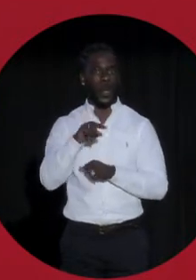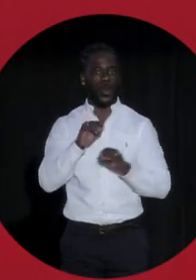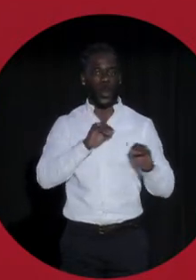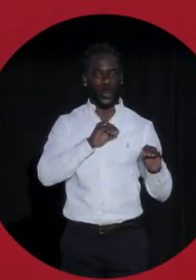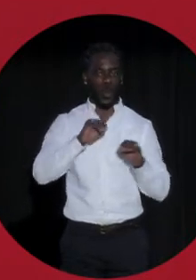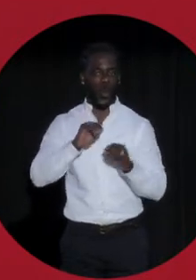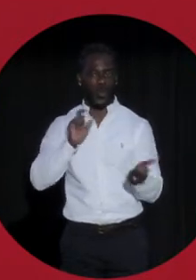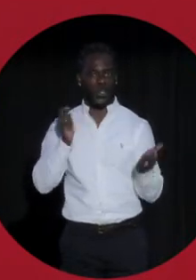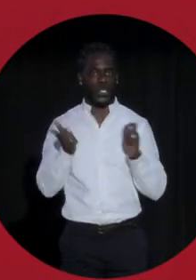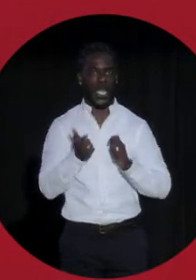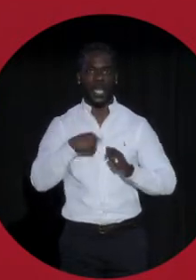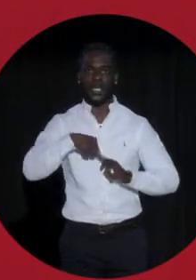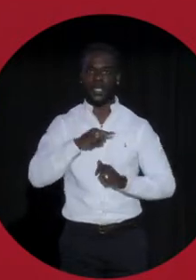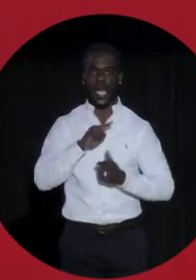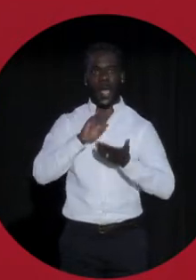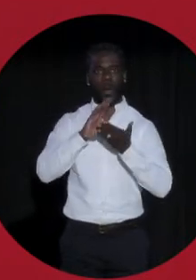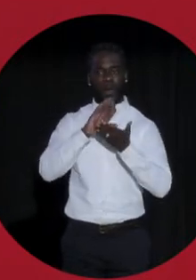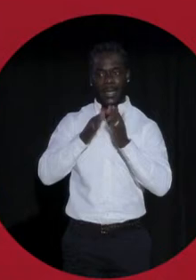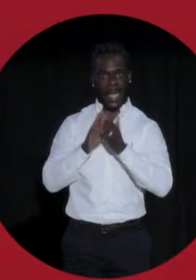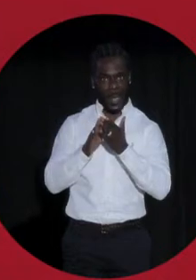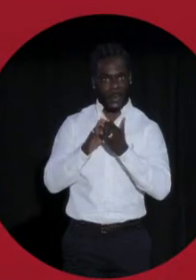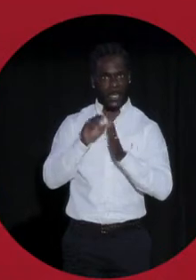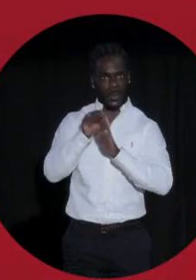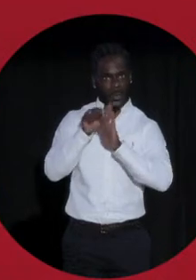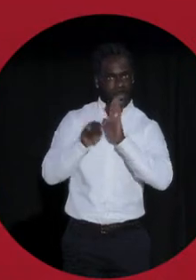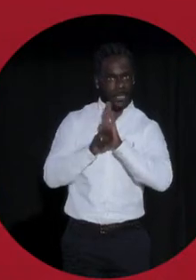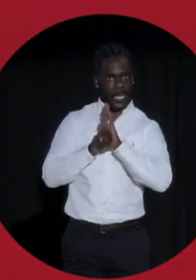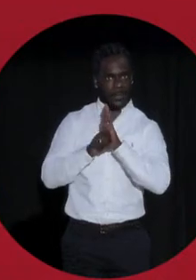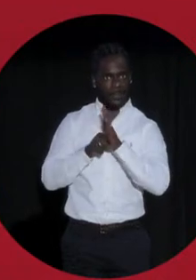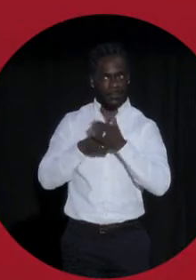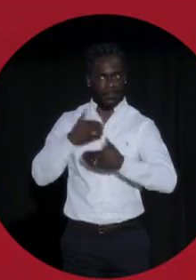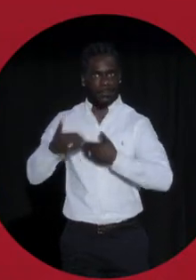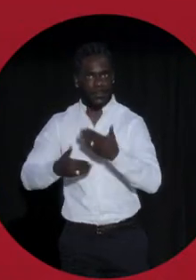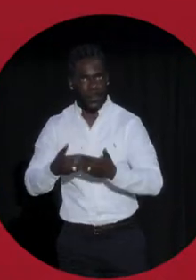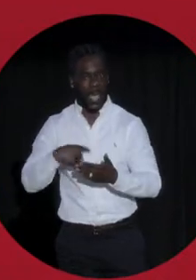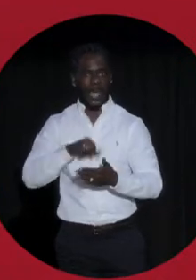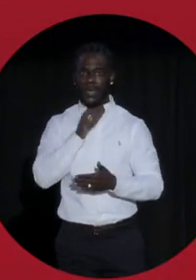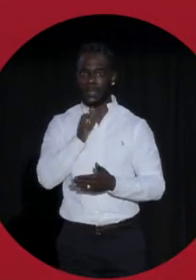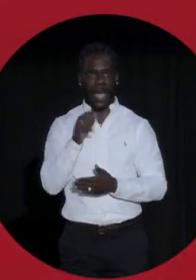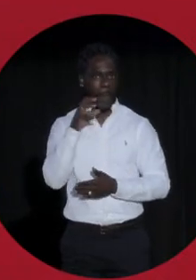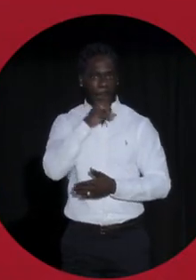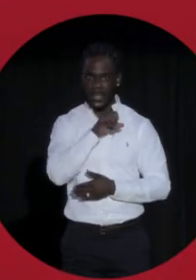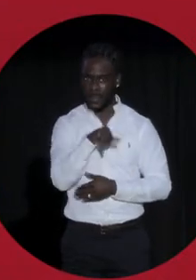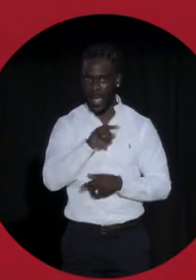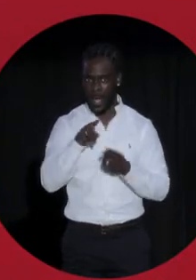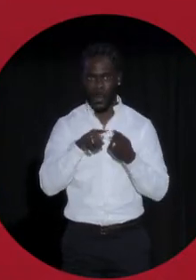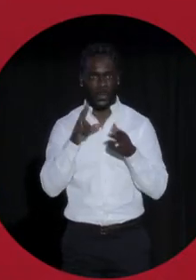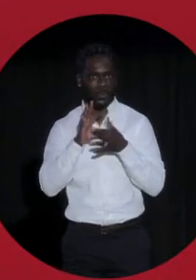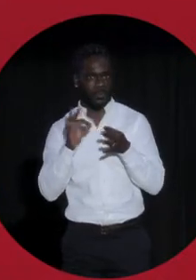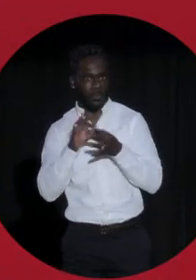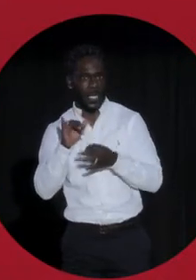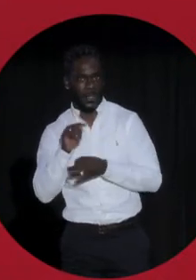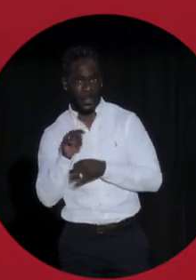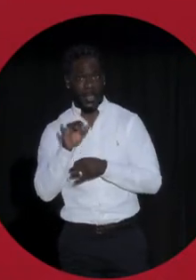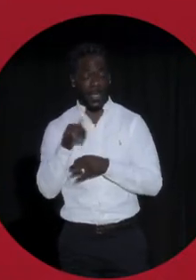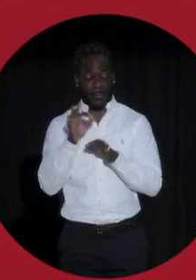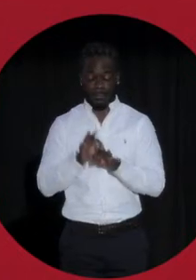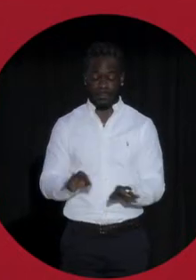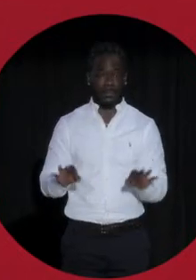our state further. I did not miss that when you said it. You might say, why is that so important?